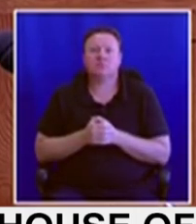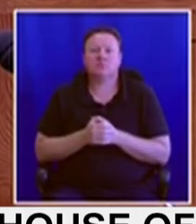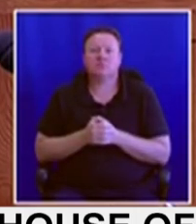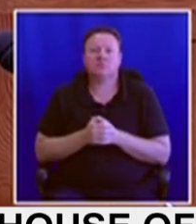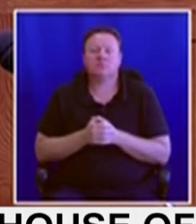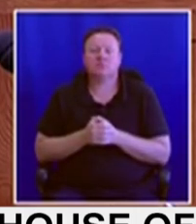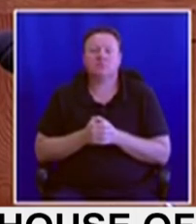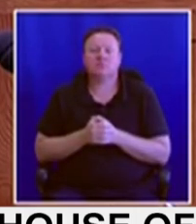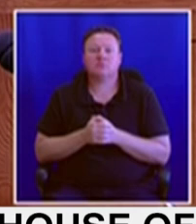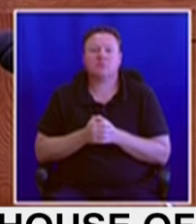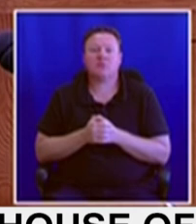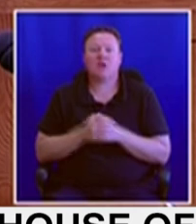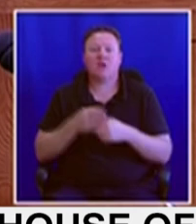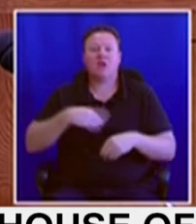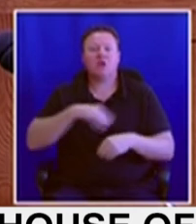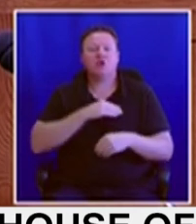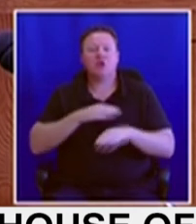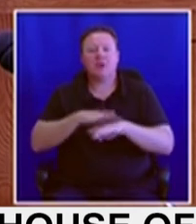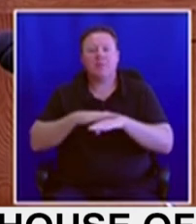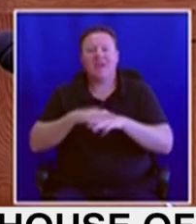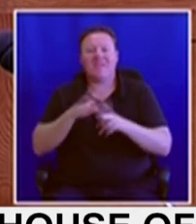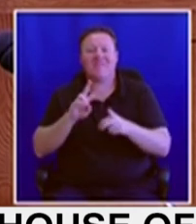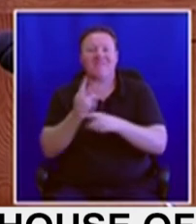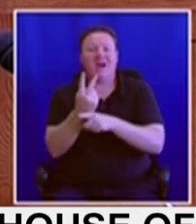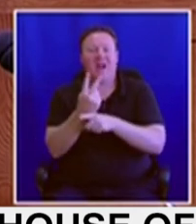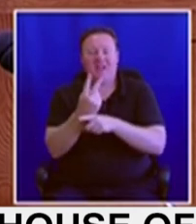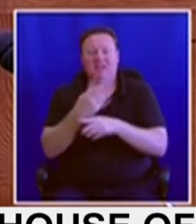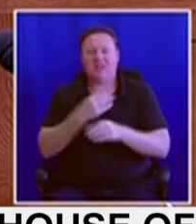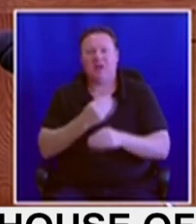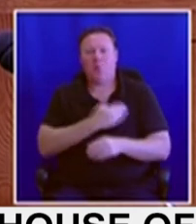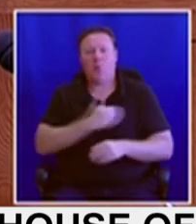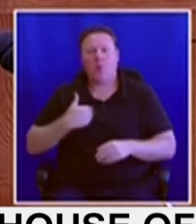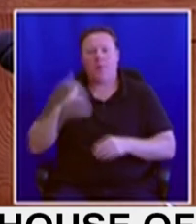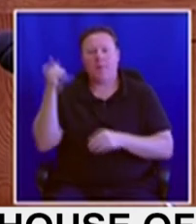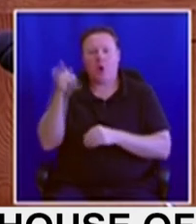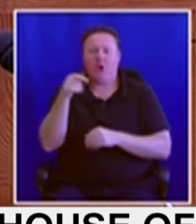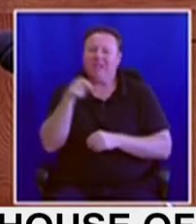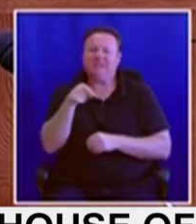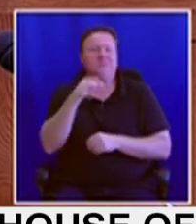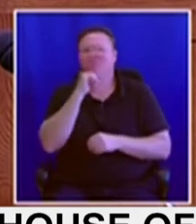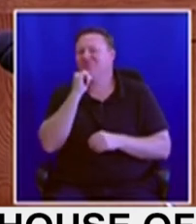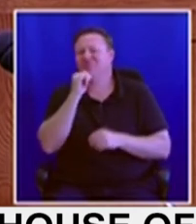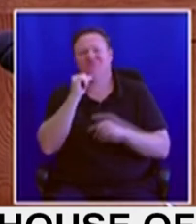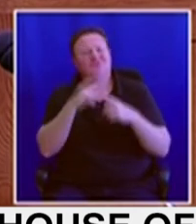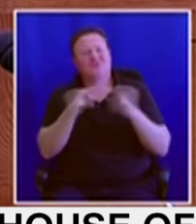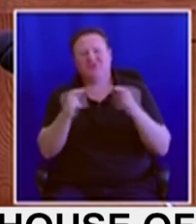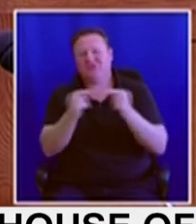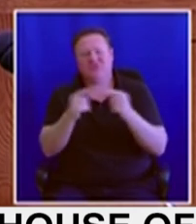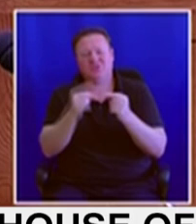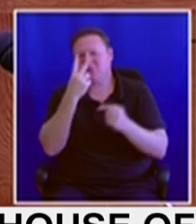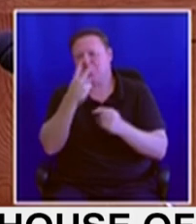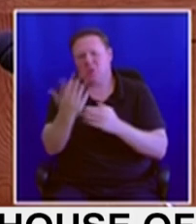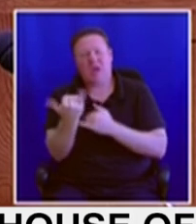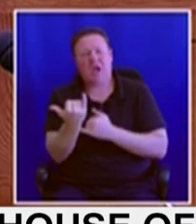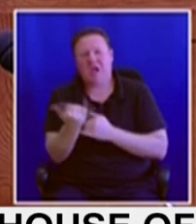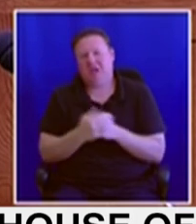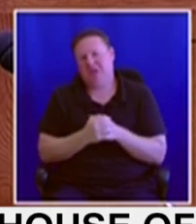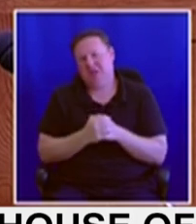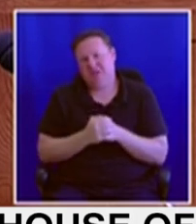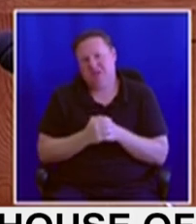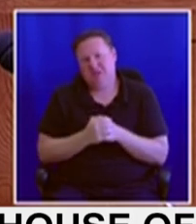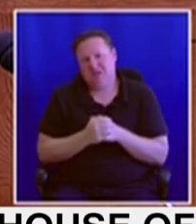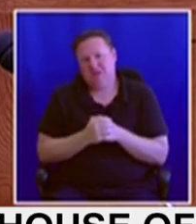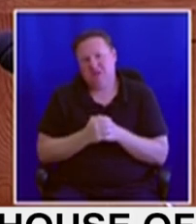gender-based violence and femicide shows no signs of abating. As leaders, as